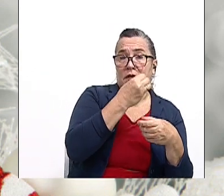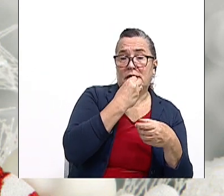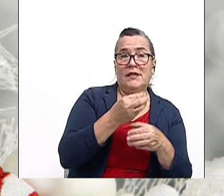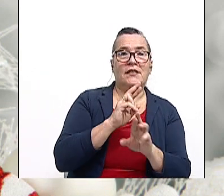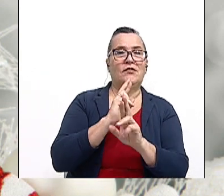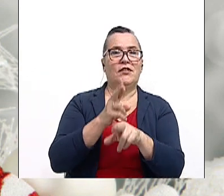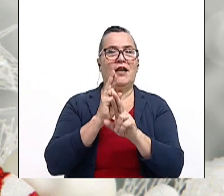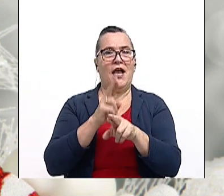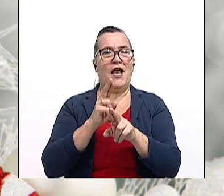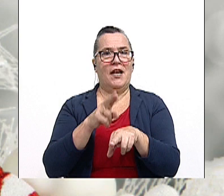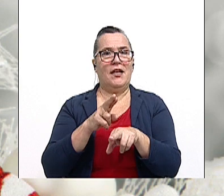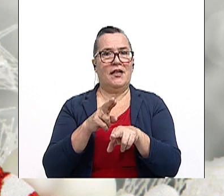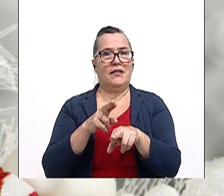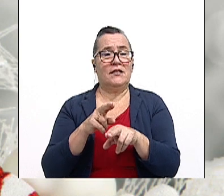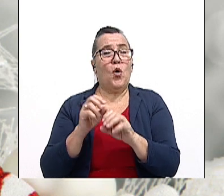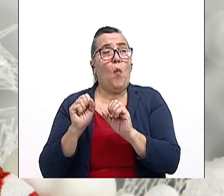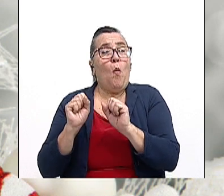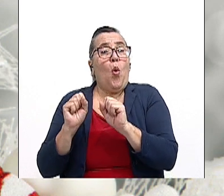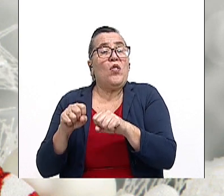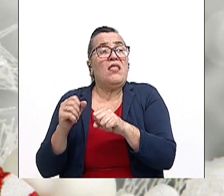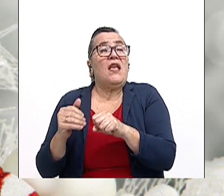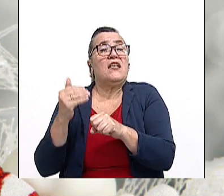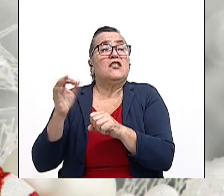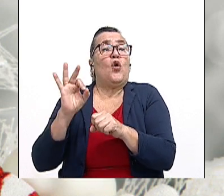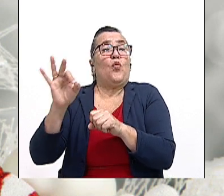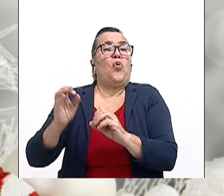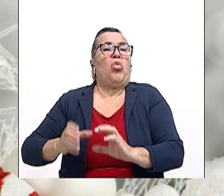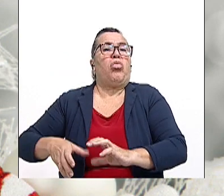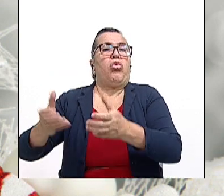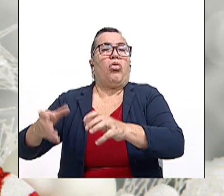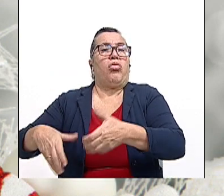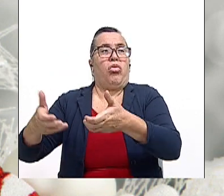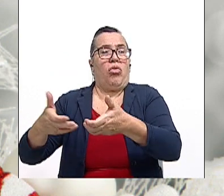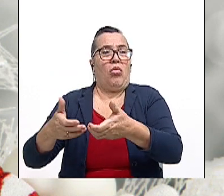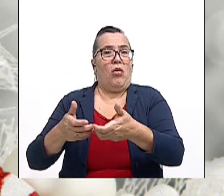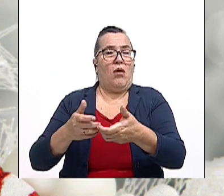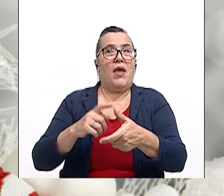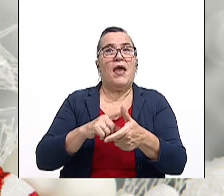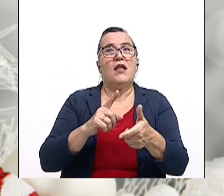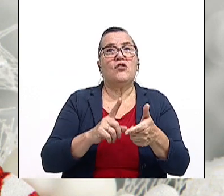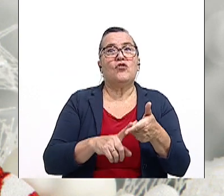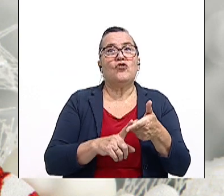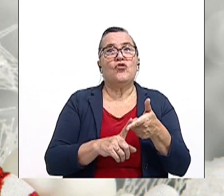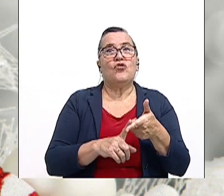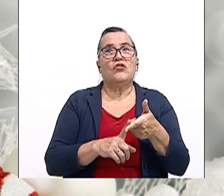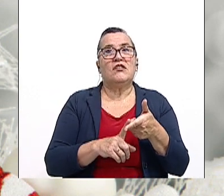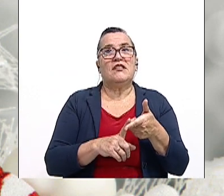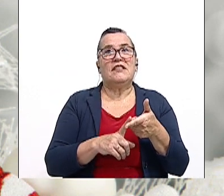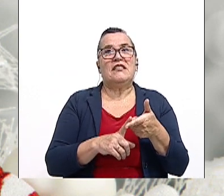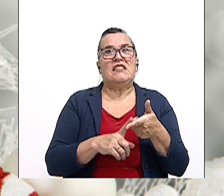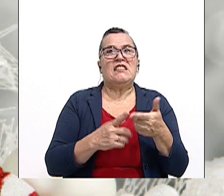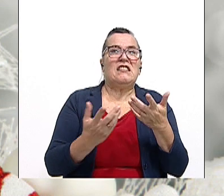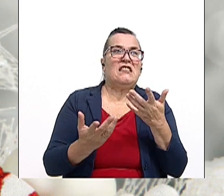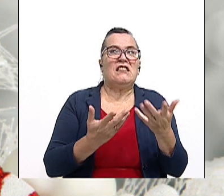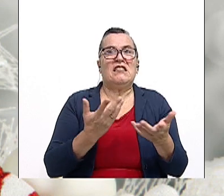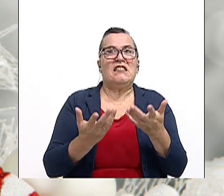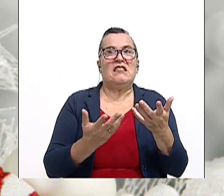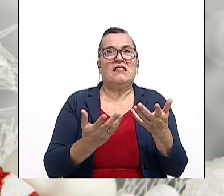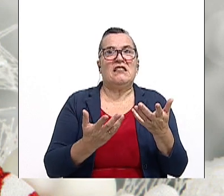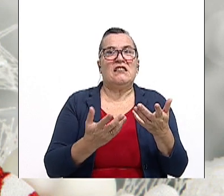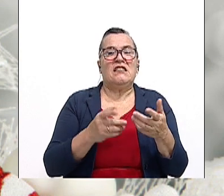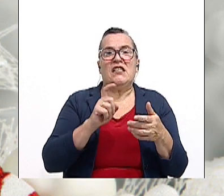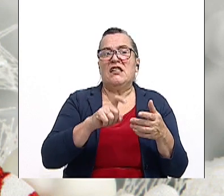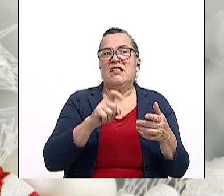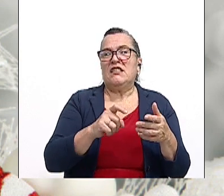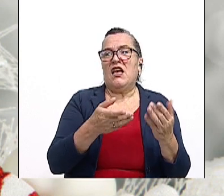with the potential for waste food, unwanted presents, and a great deal of unnecessary wraps. On